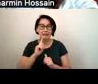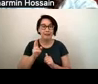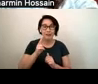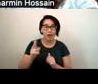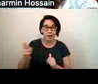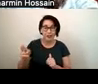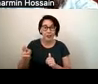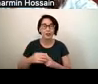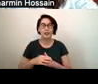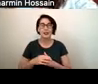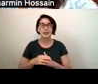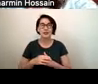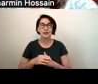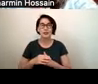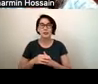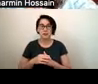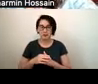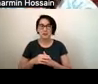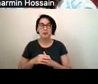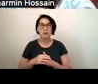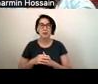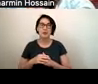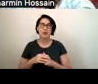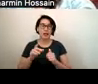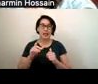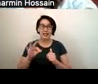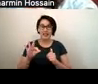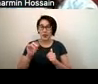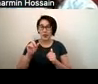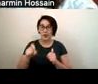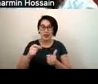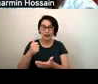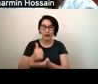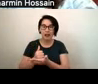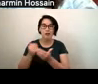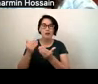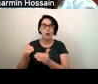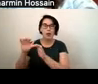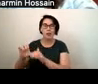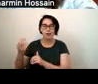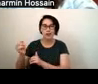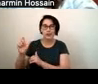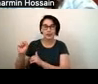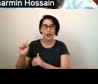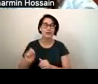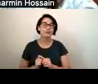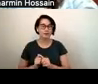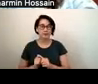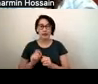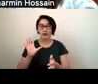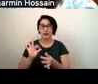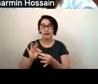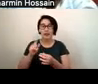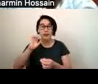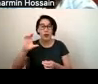can please reach out to the chat if you have any questions. The link for captions are also in the chat.